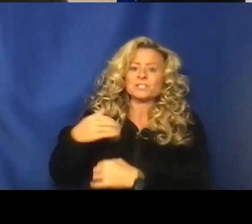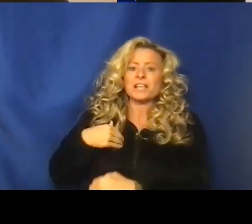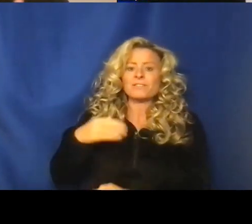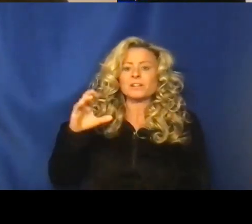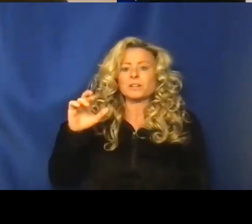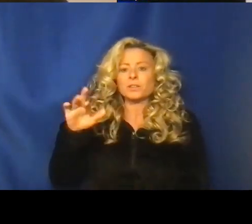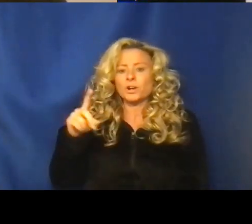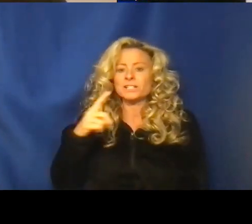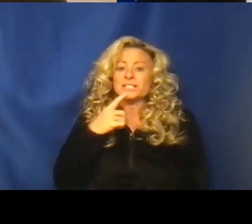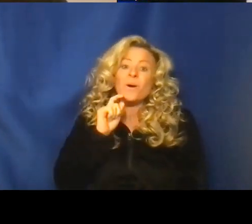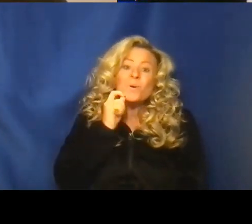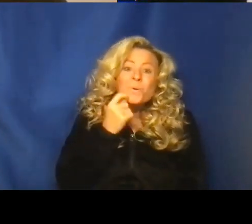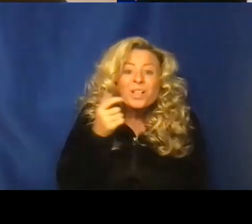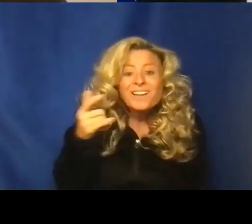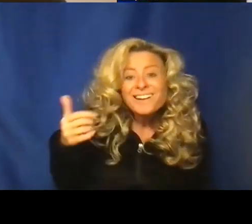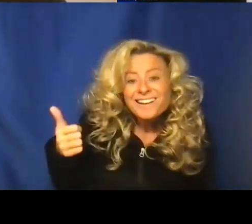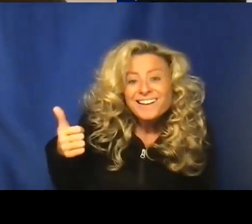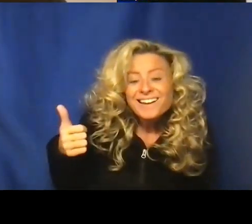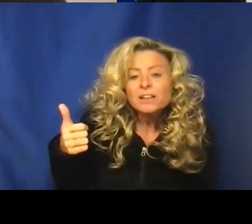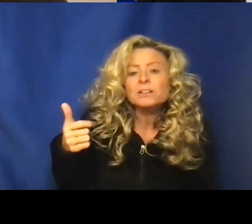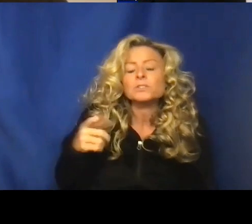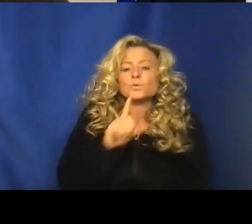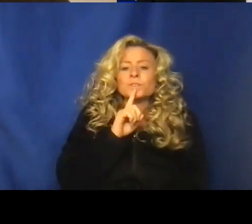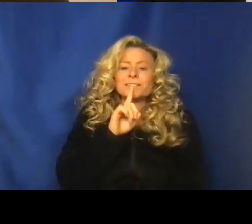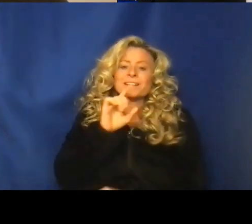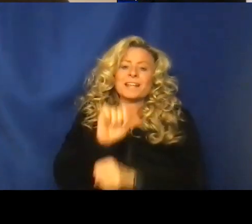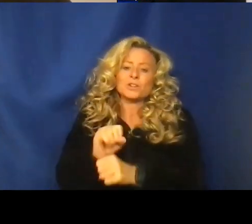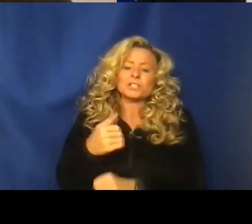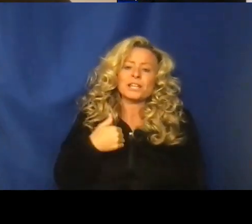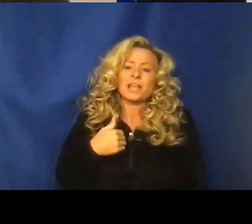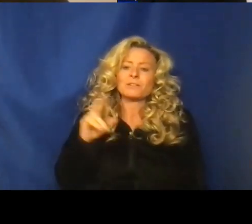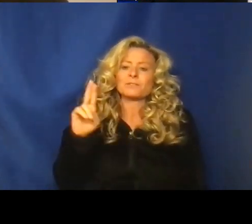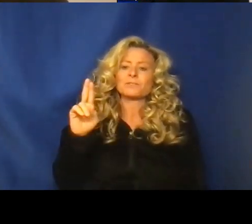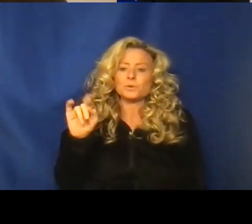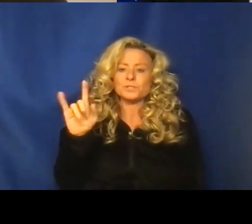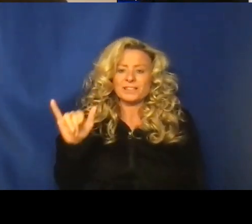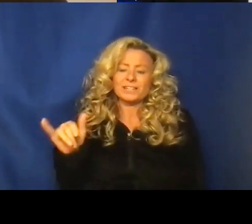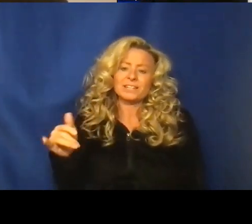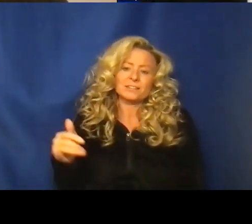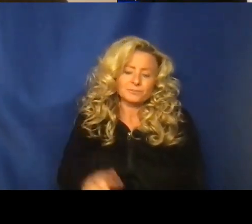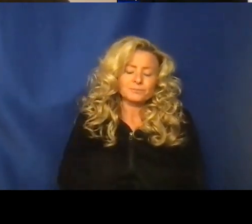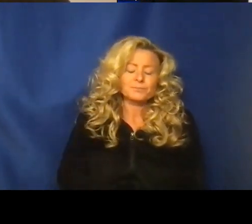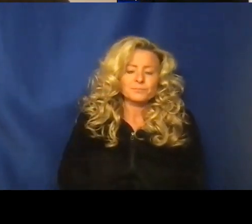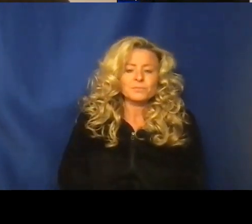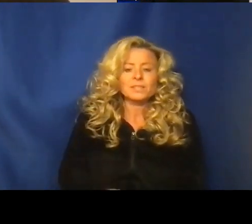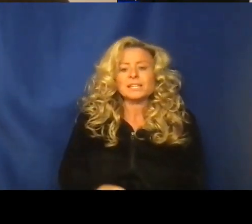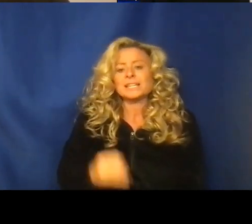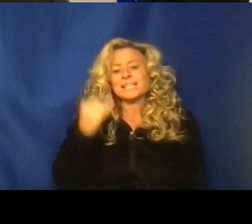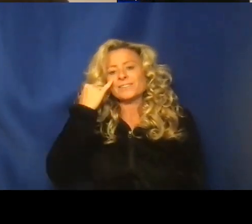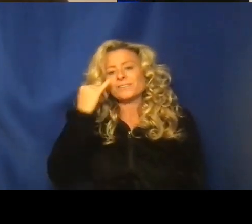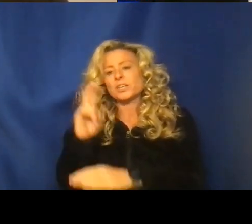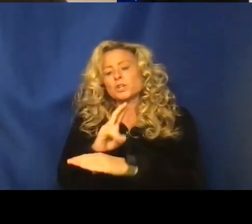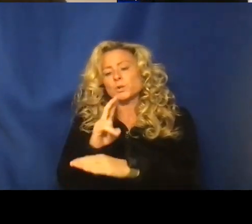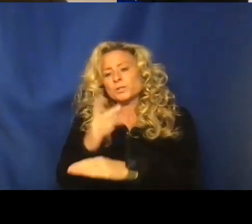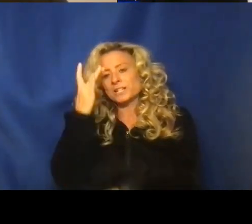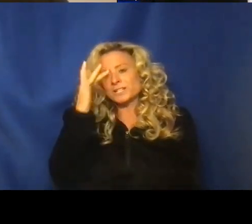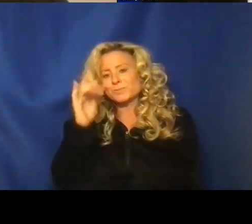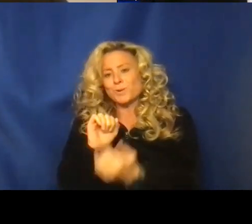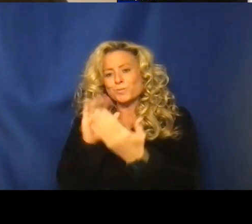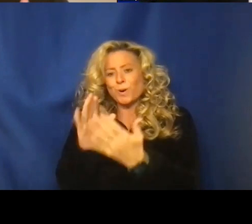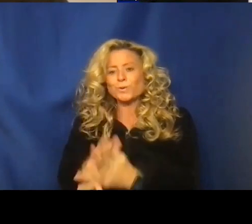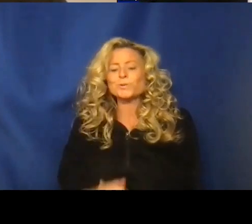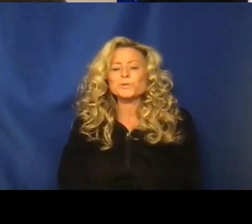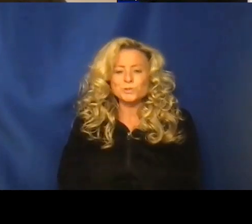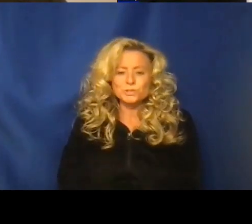cool, they can use the cards. They can actually get what's called utility out of them if they use them in a smart way. And